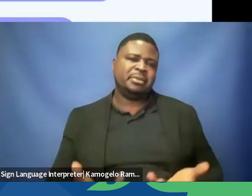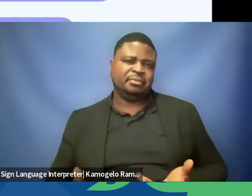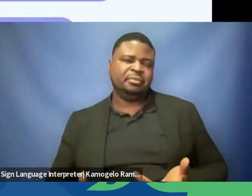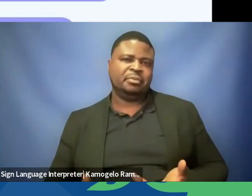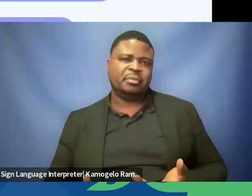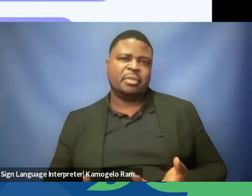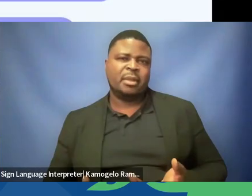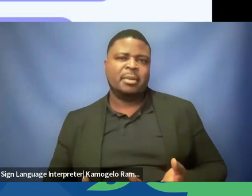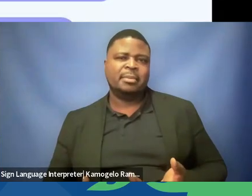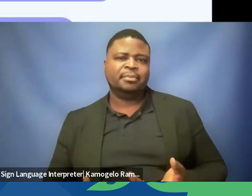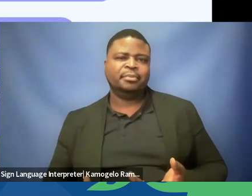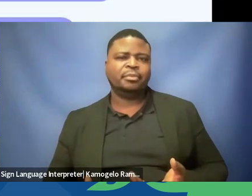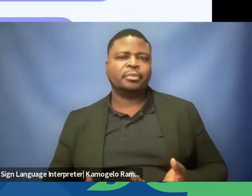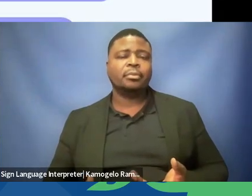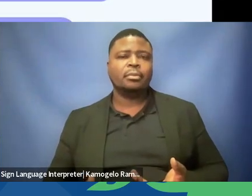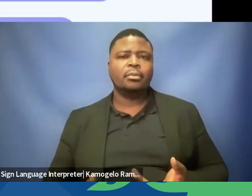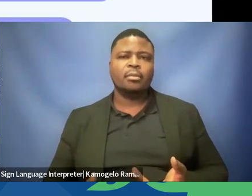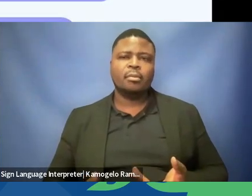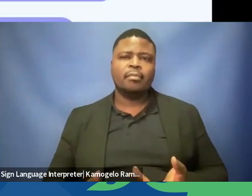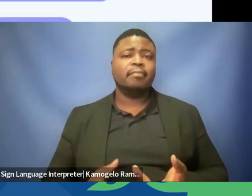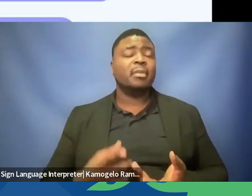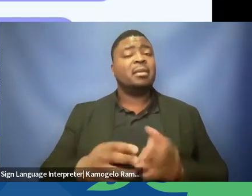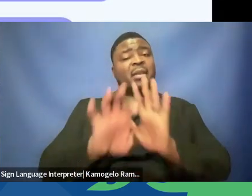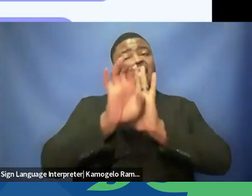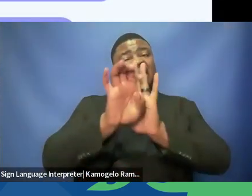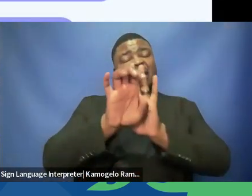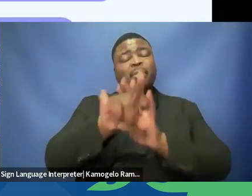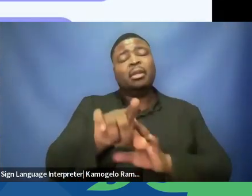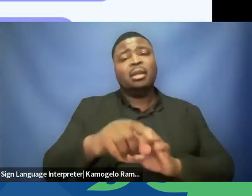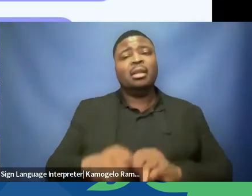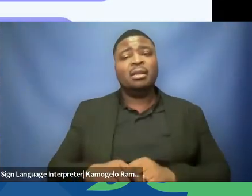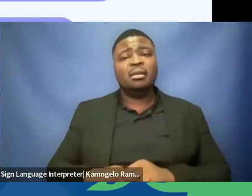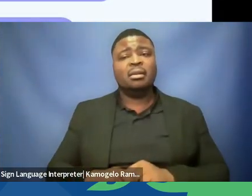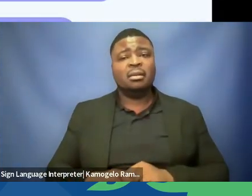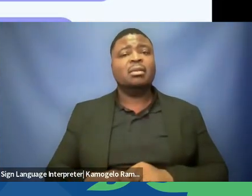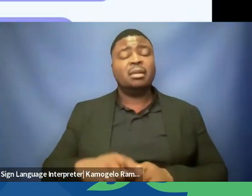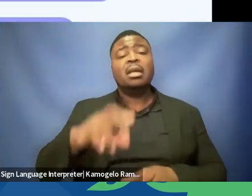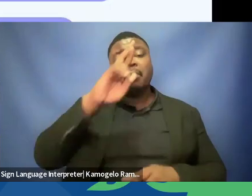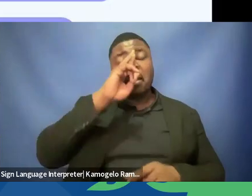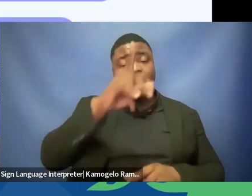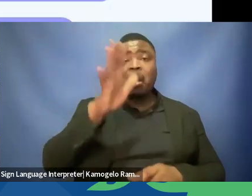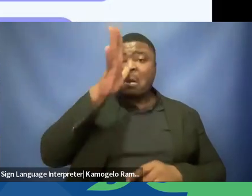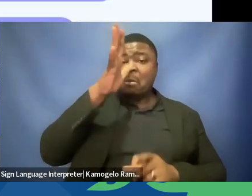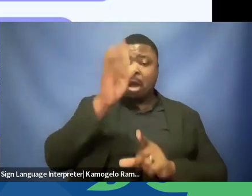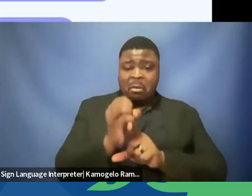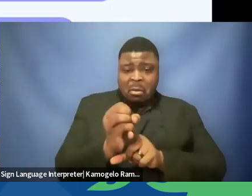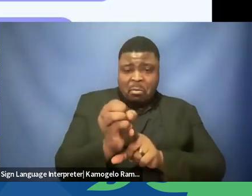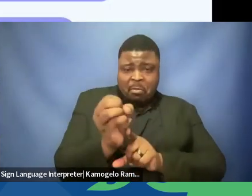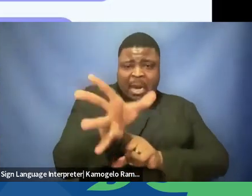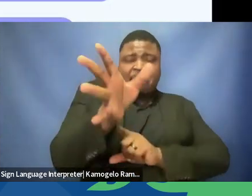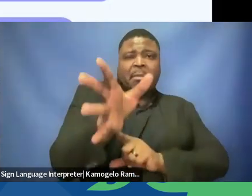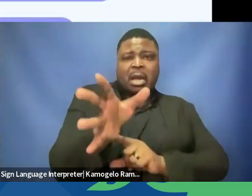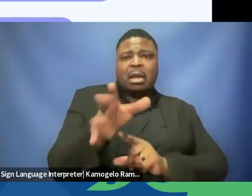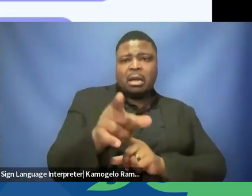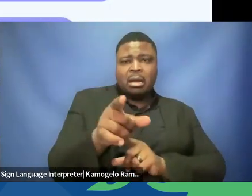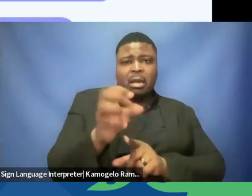were from the word, for example, diarrhea, when you're just releasing sperms, what that means is that the sperms